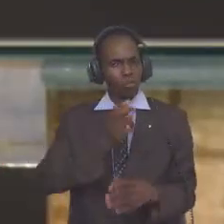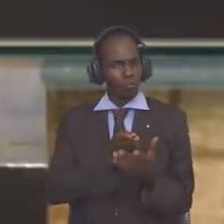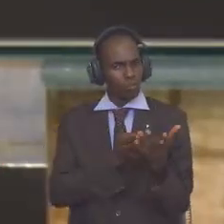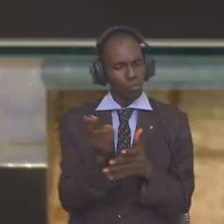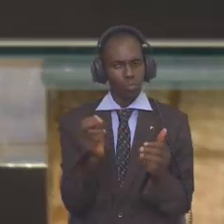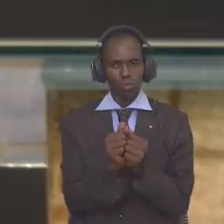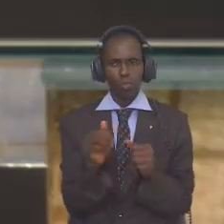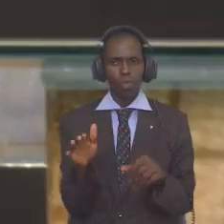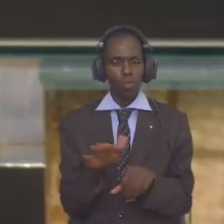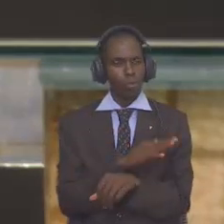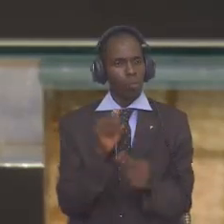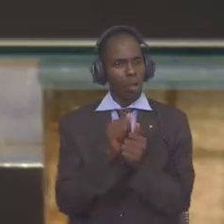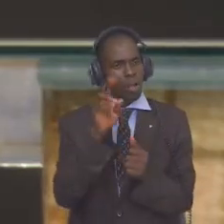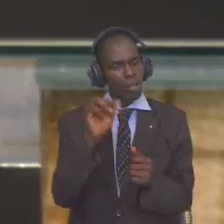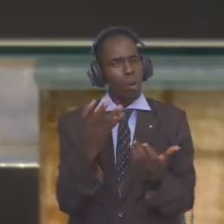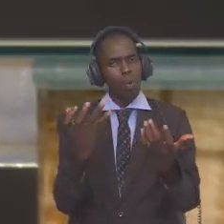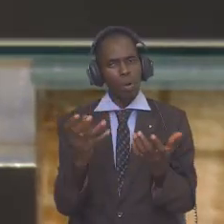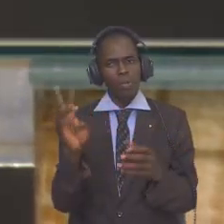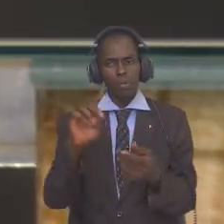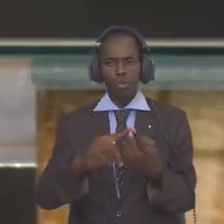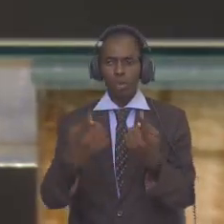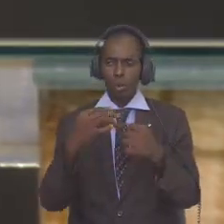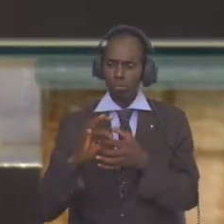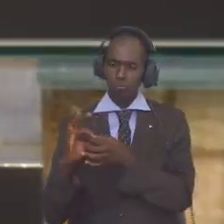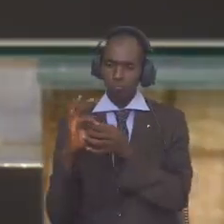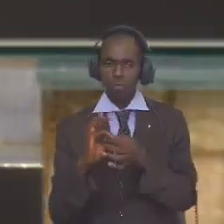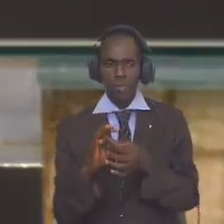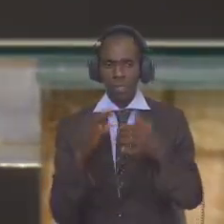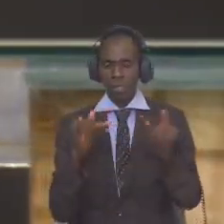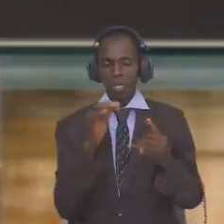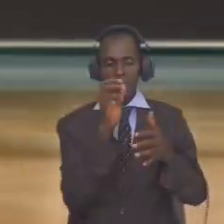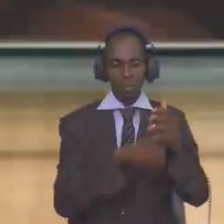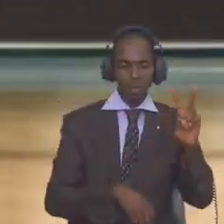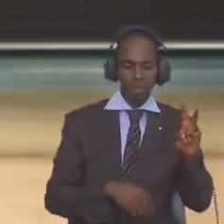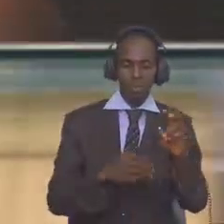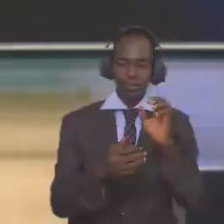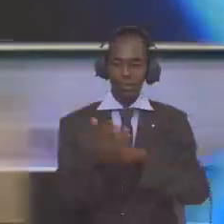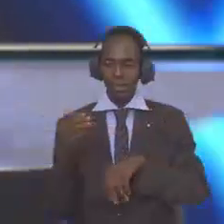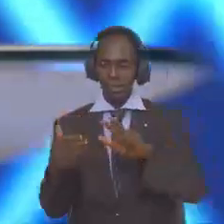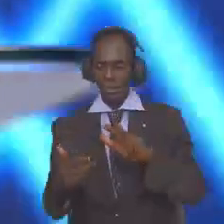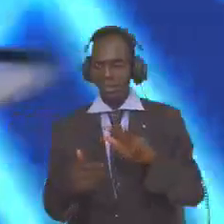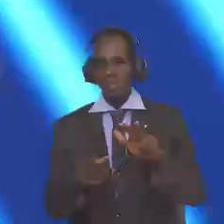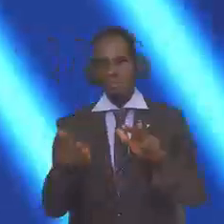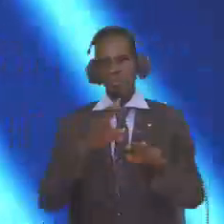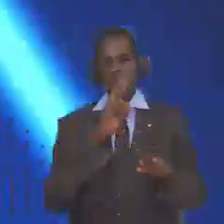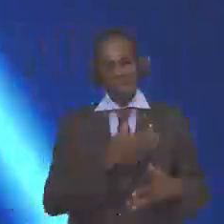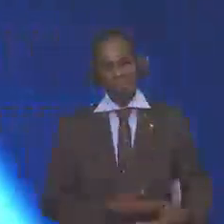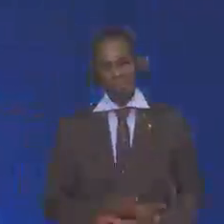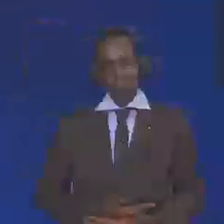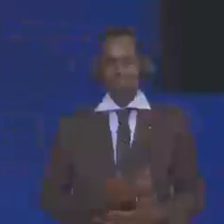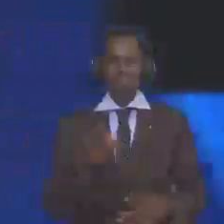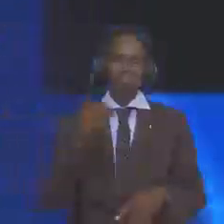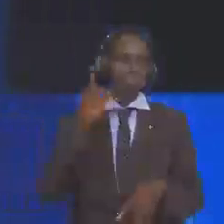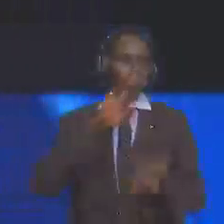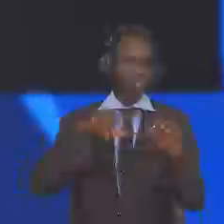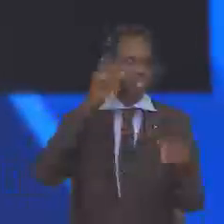come together and be united. And then he comes to chapter 2, chapter 3. You're still babes. I couldn't even talk to you as